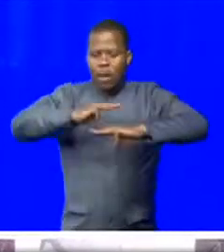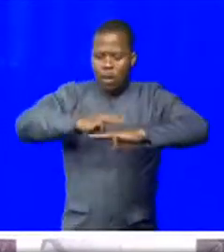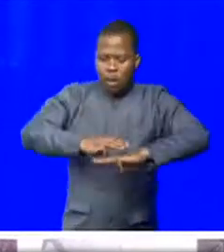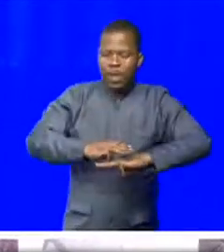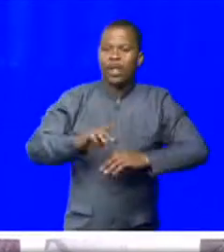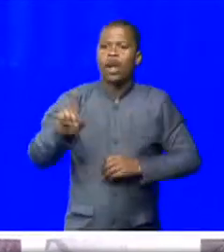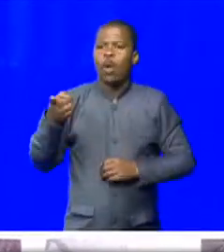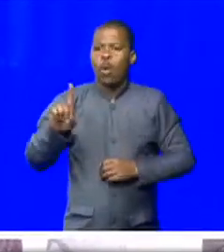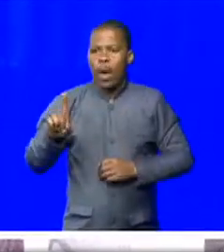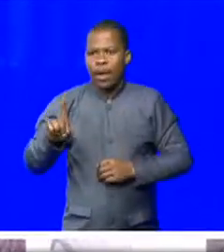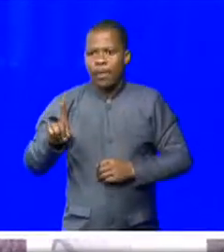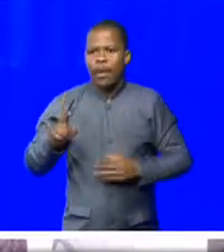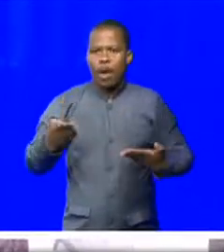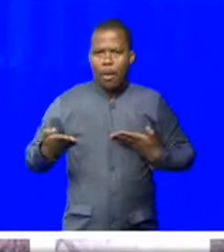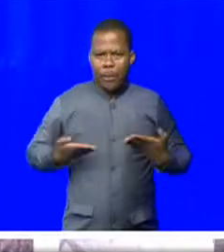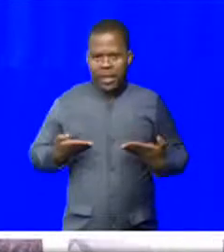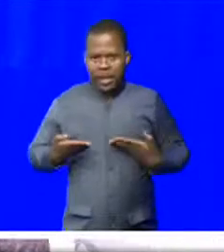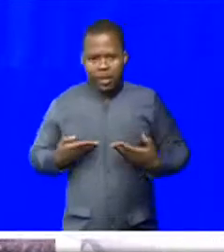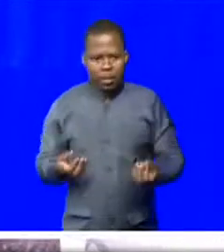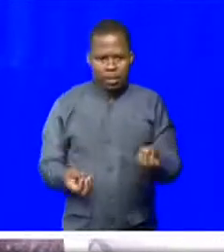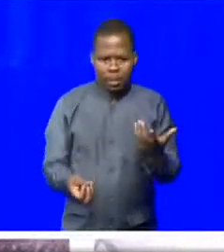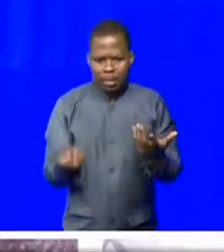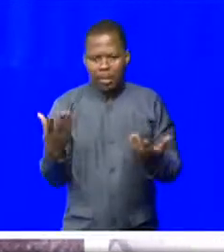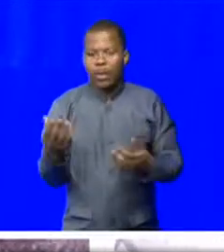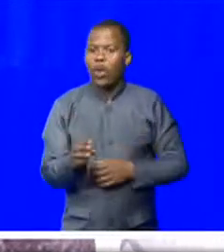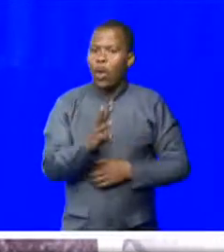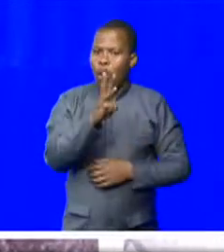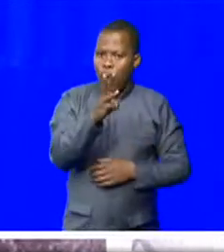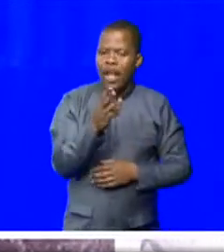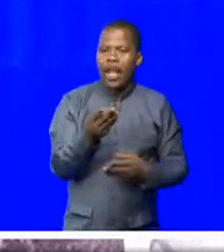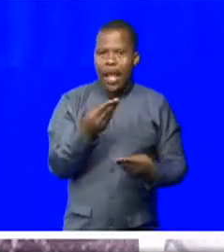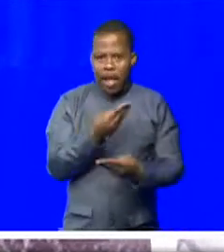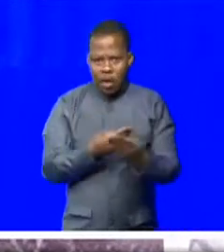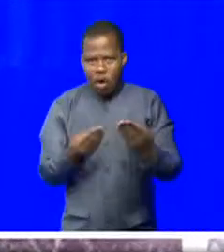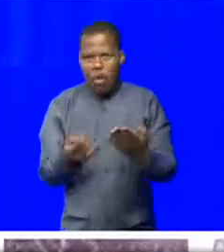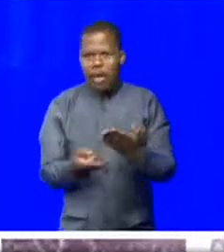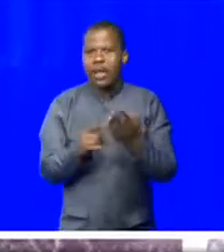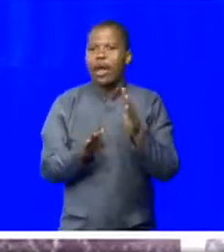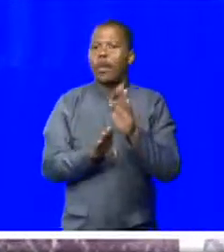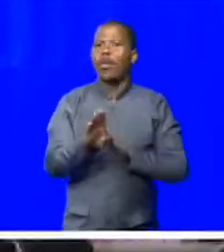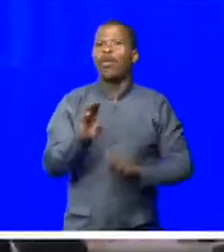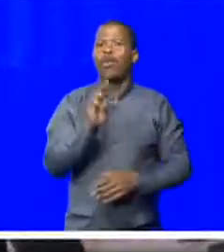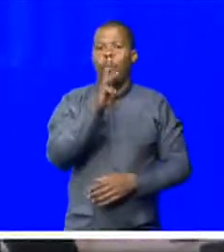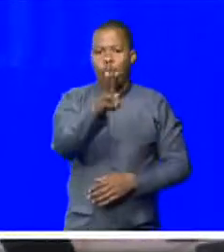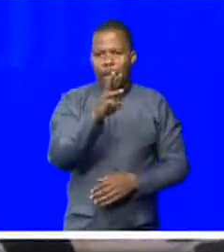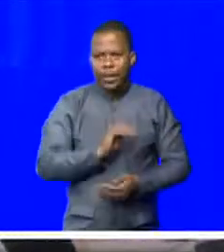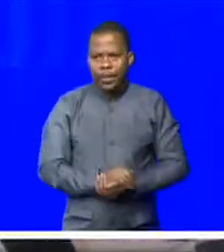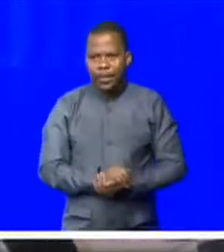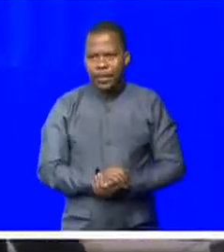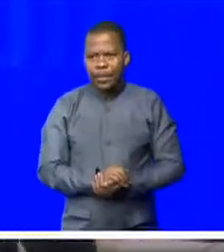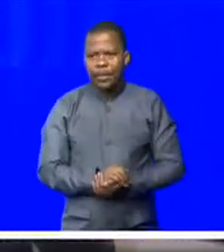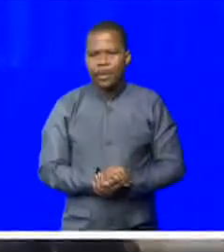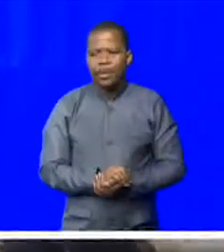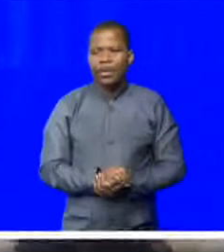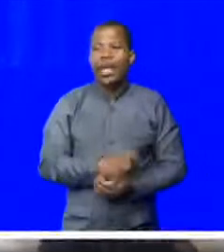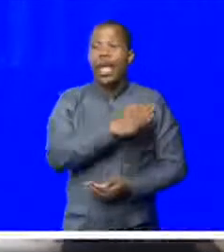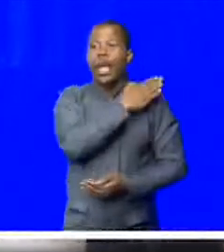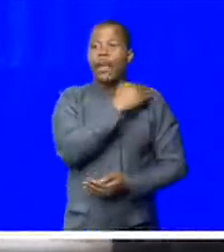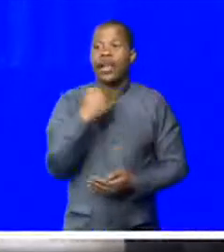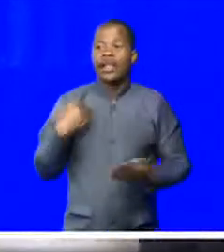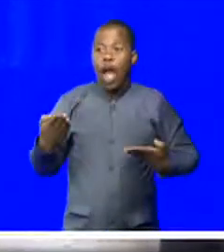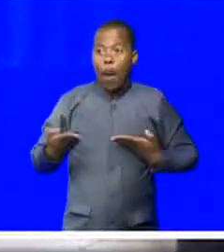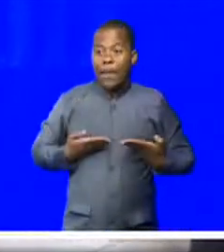siyanthembisa atawuvuka emabhizinisi langayembili la eMangongco enkundleni. The Minister of Commerce will be